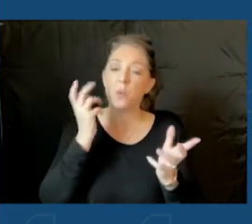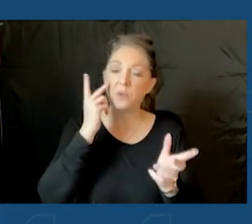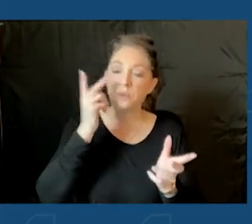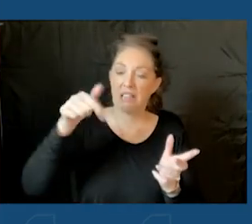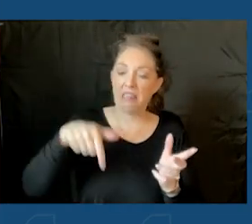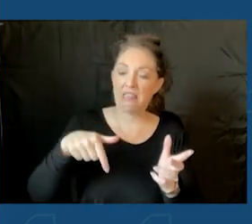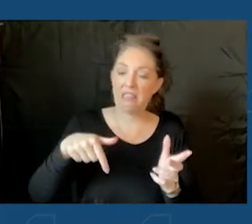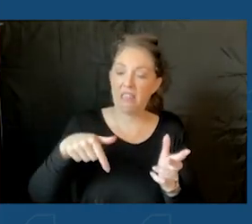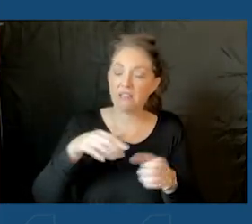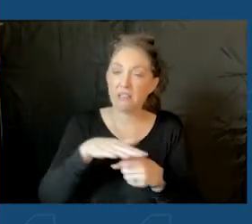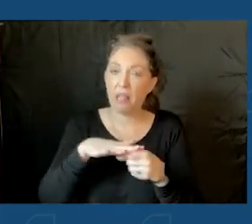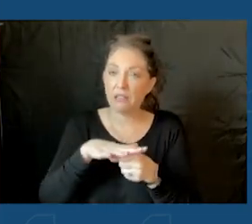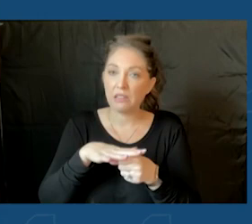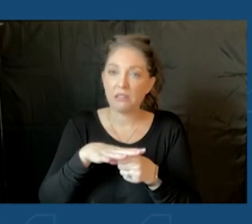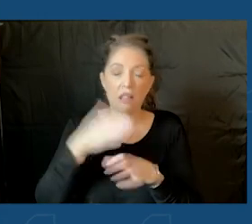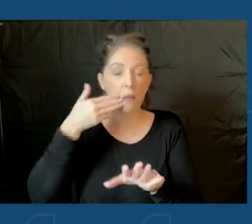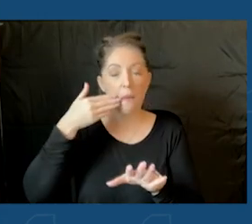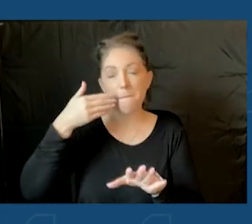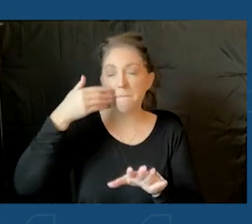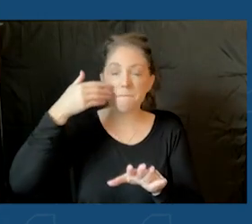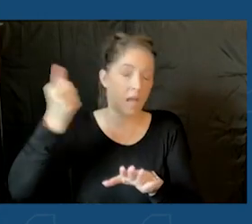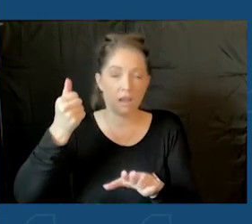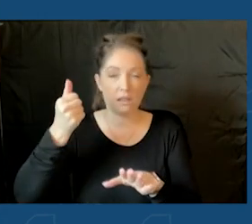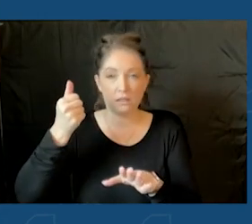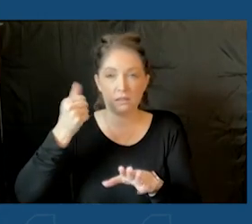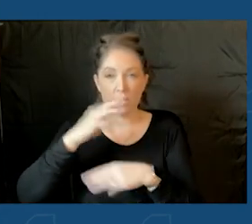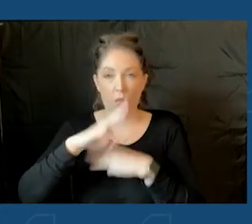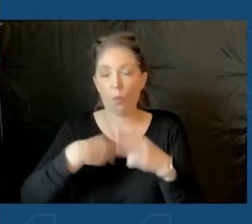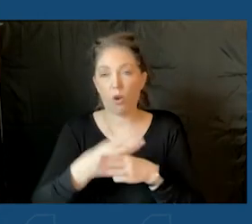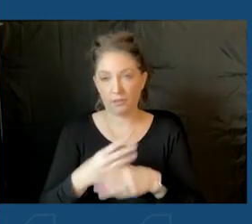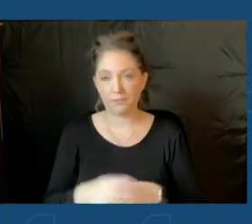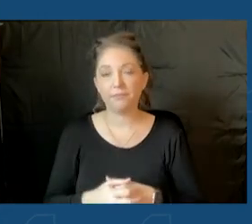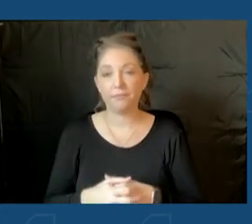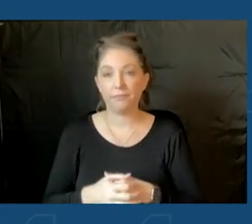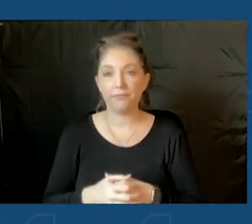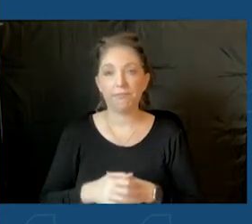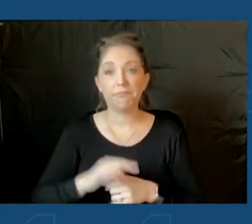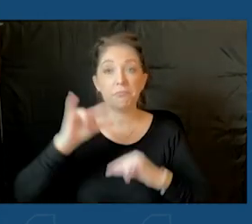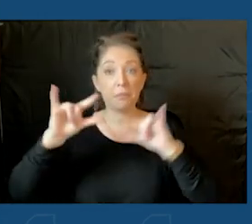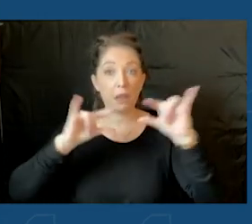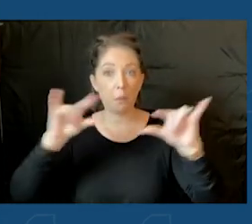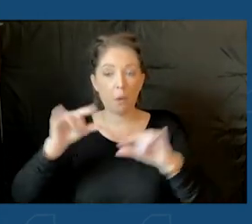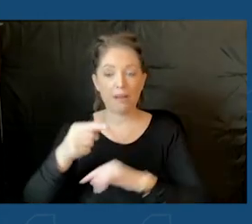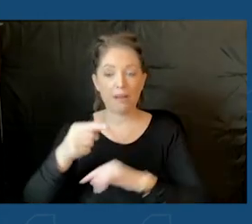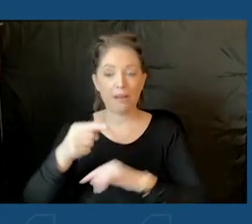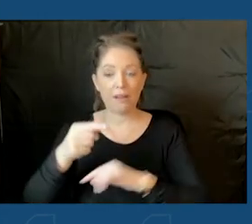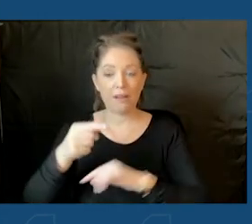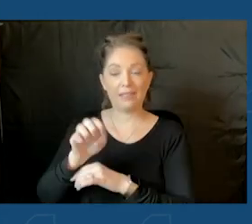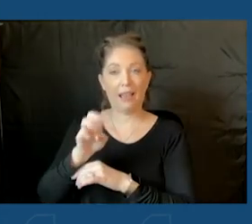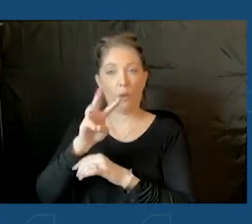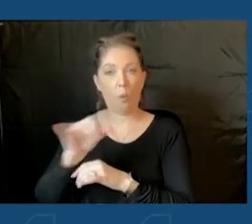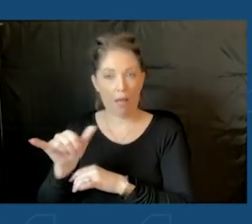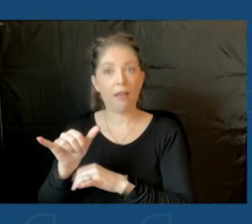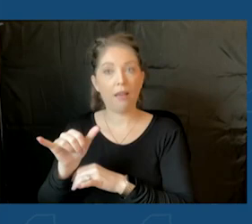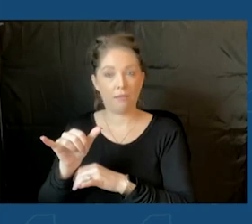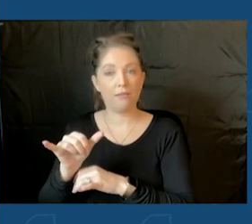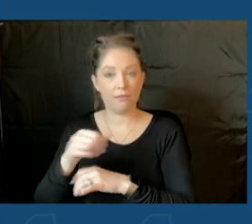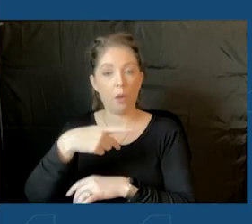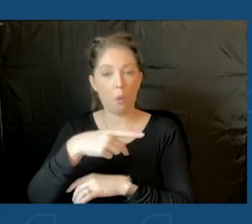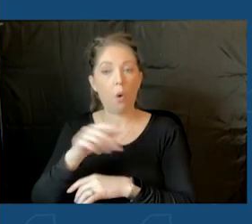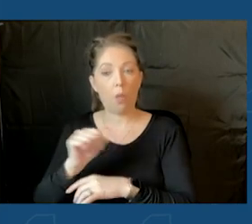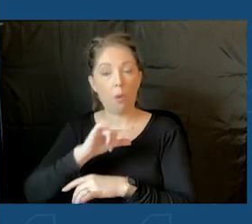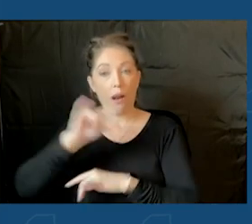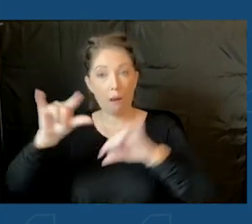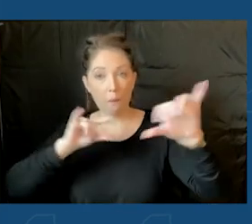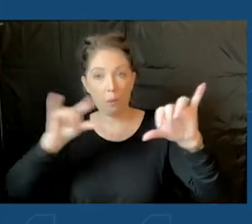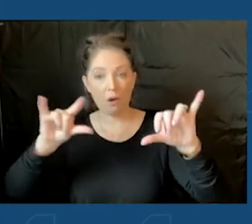truly the best in the world. Airports are indeed gateways, and the Port Authority airports will now be gateways that